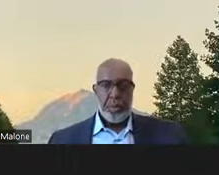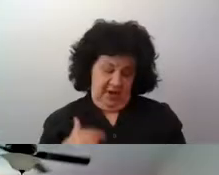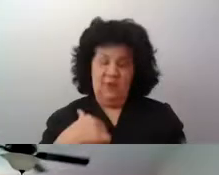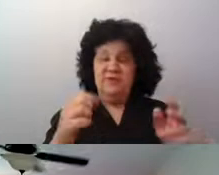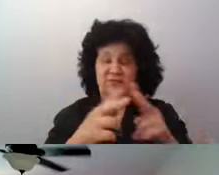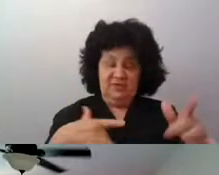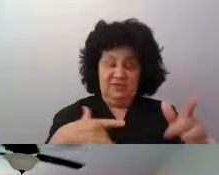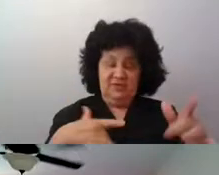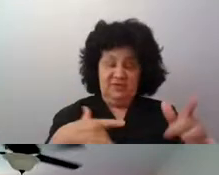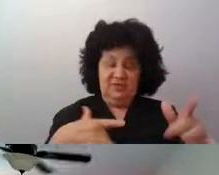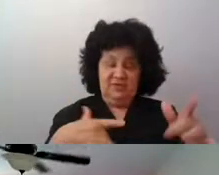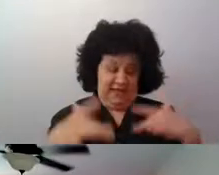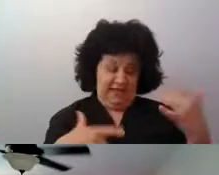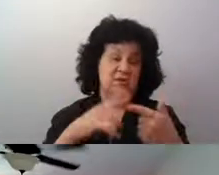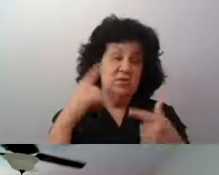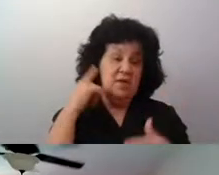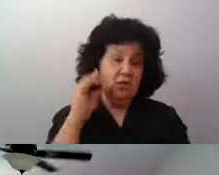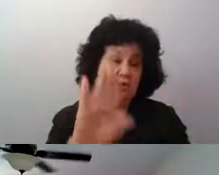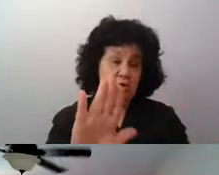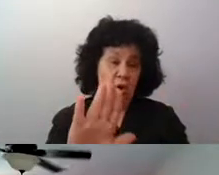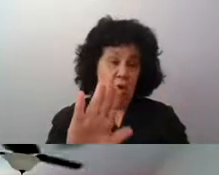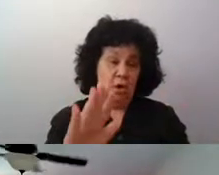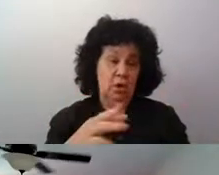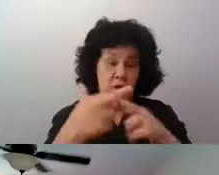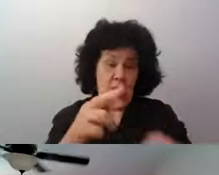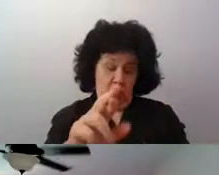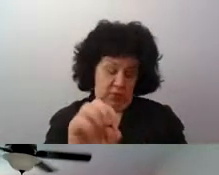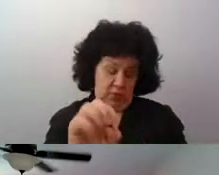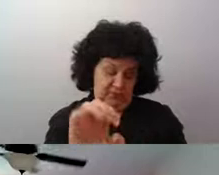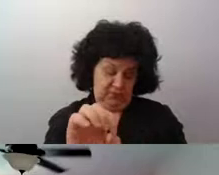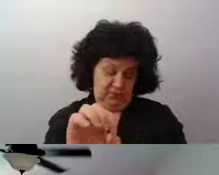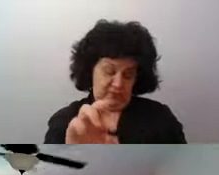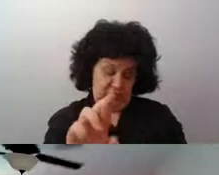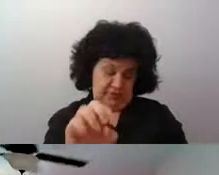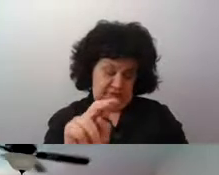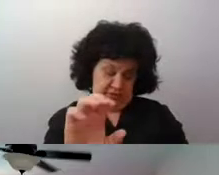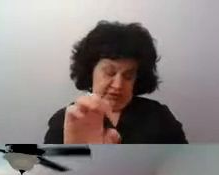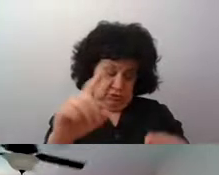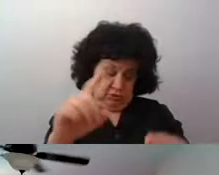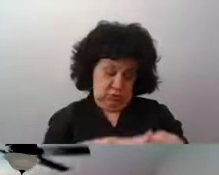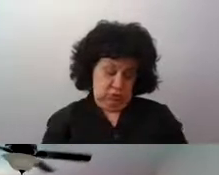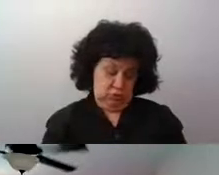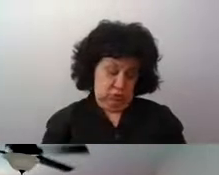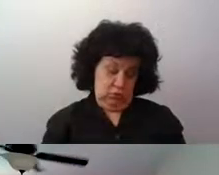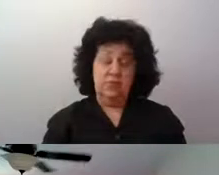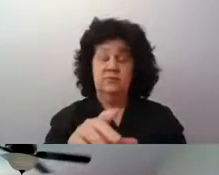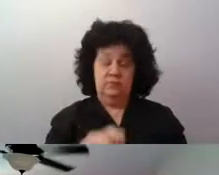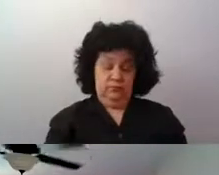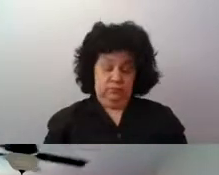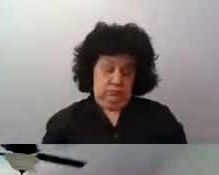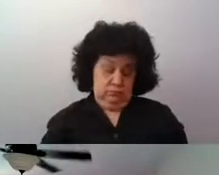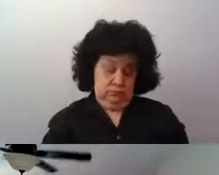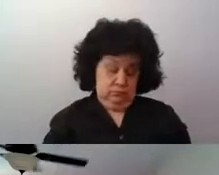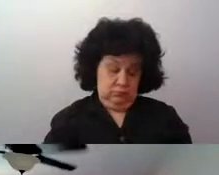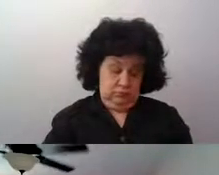as defaults in terms of products and making them available. And I think that one thing, if I was going to talk about low-hanging